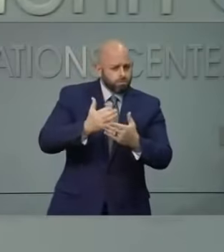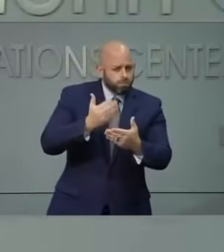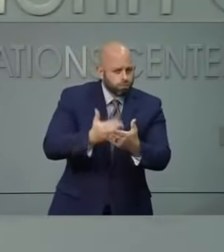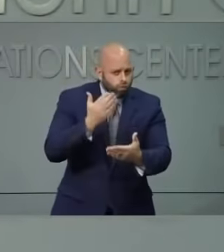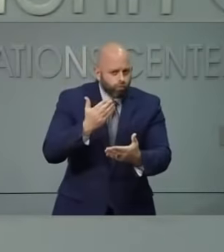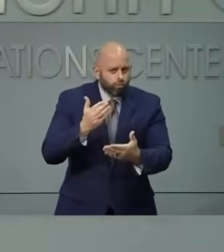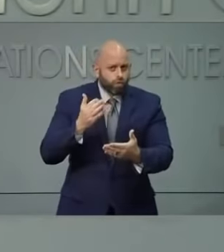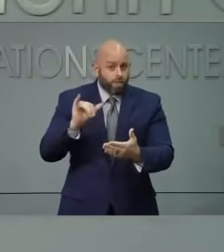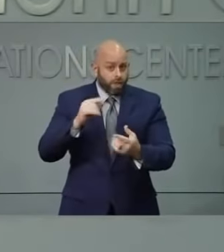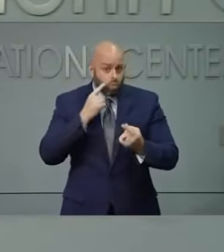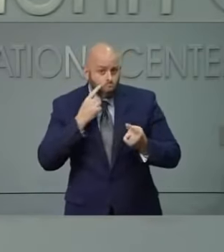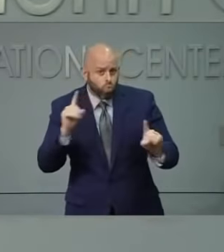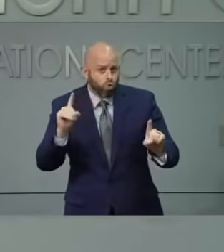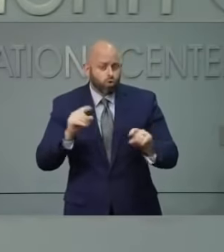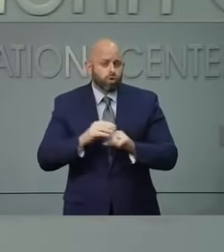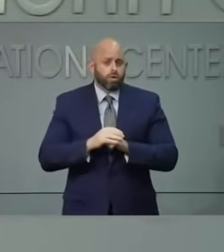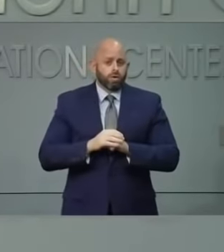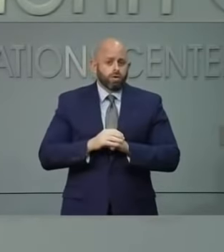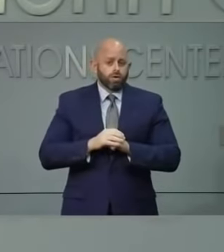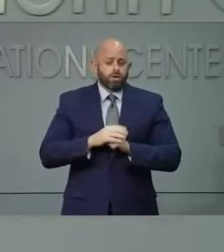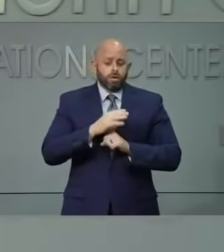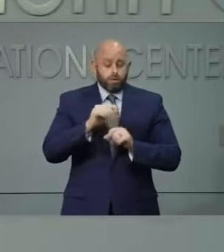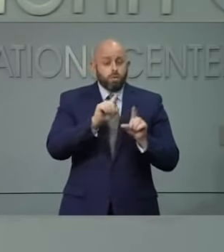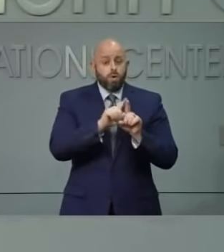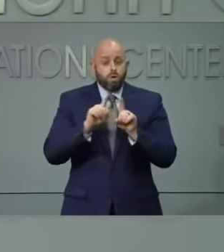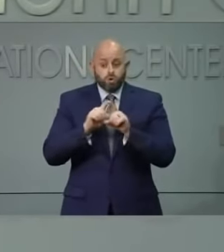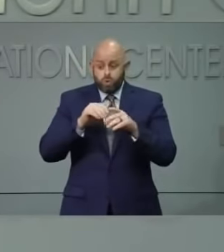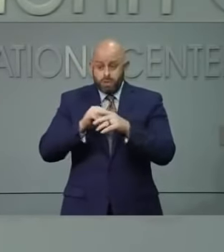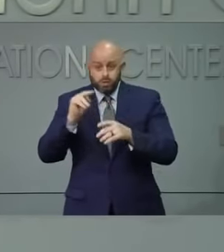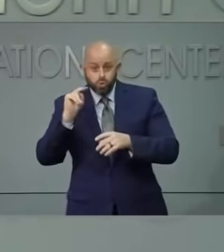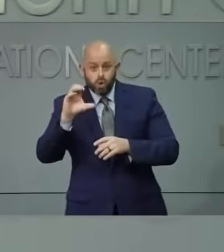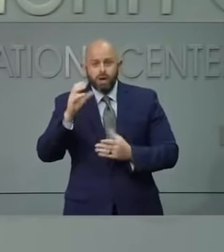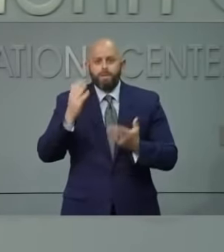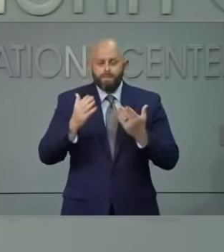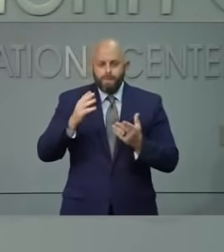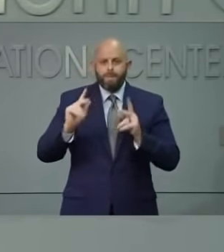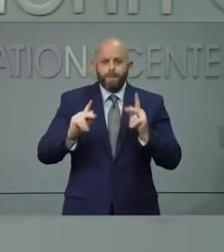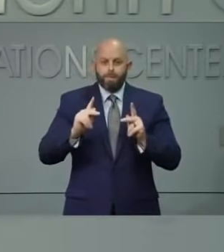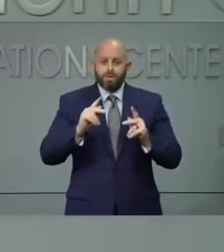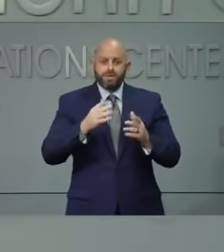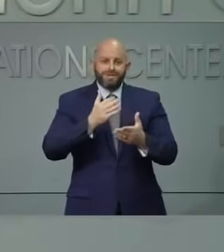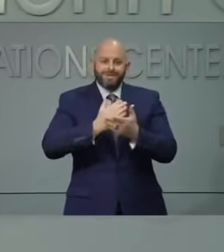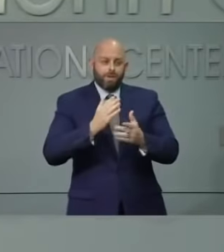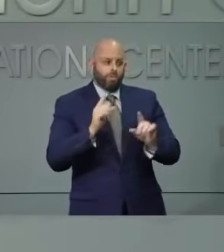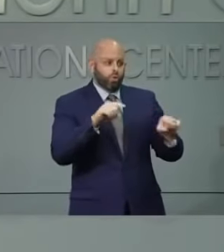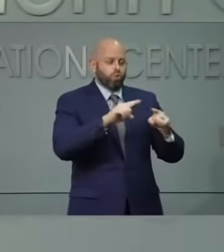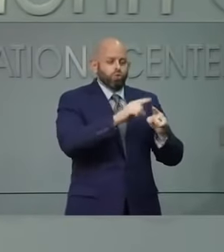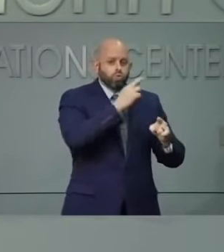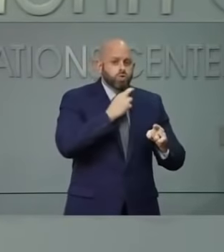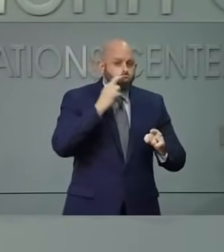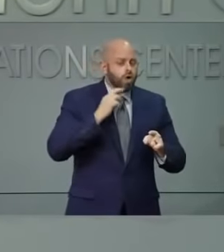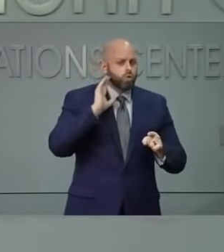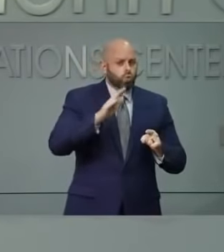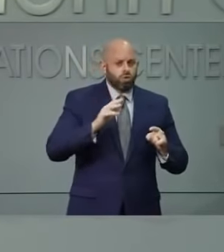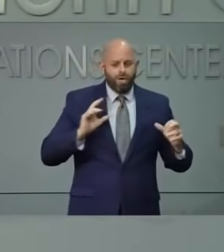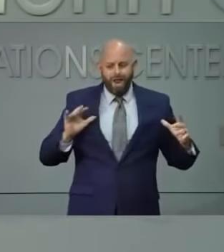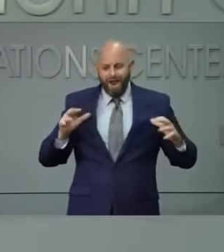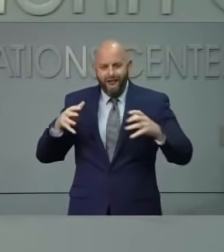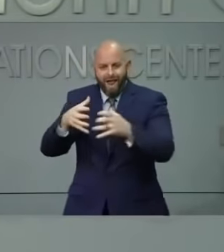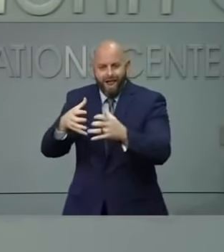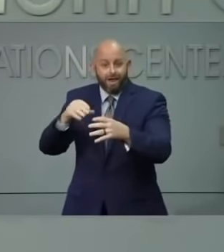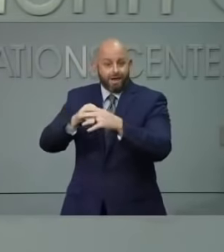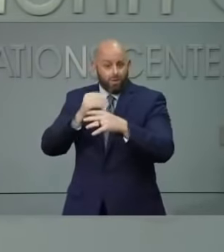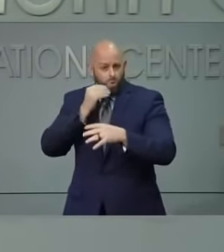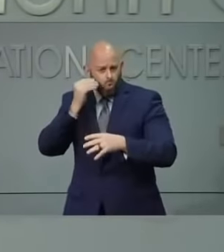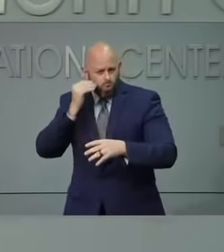And might this have the unintended impact of driving people into homes when other places will be closed? We've